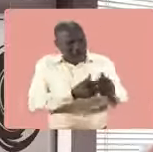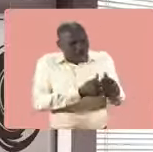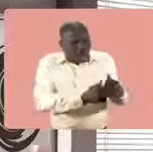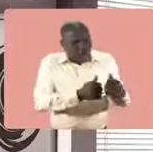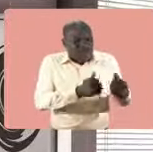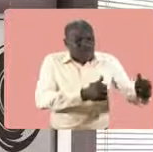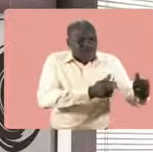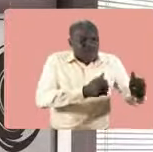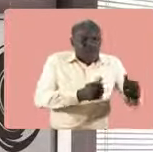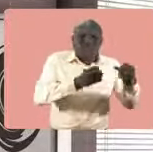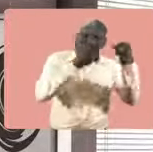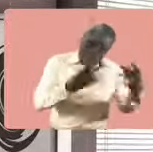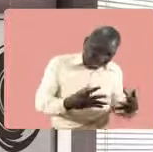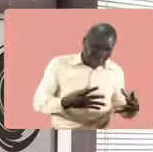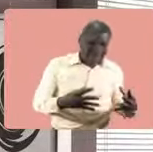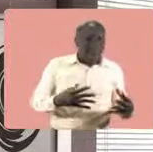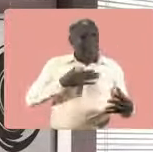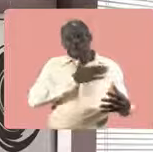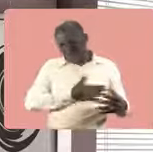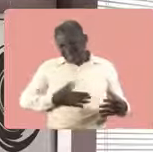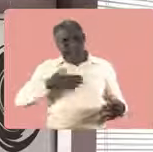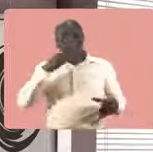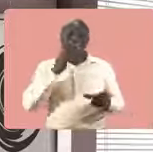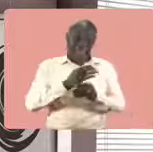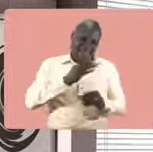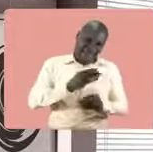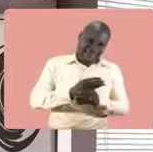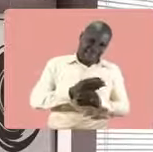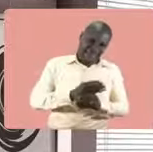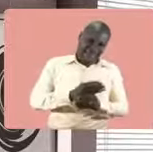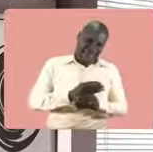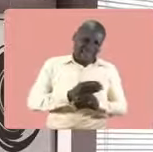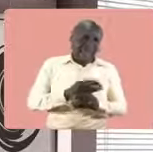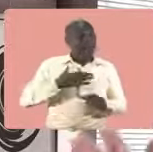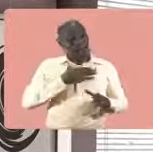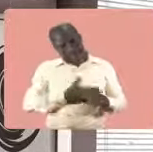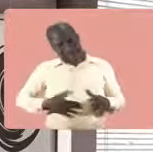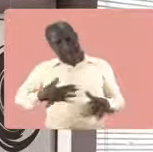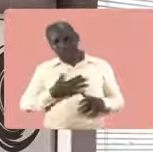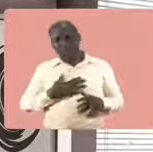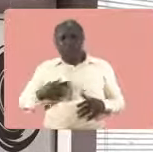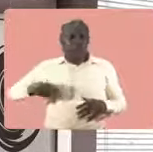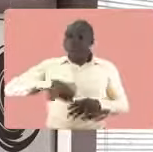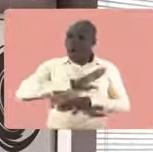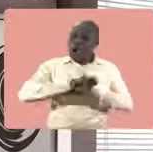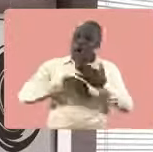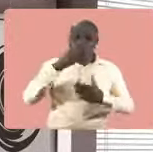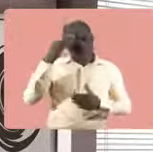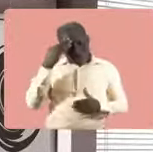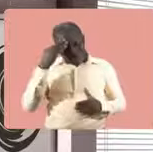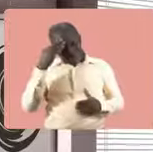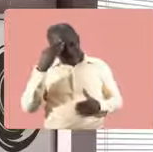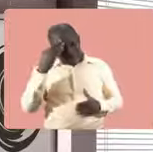ye tube biara ente no empanifo se emo adoma enyina ekọ edidi